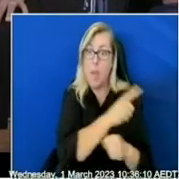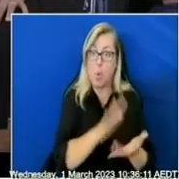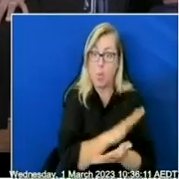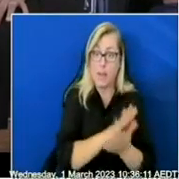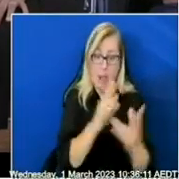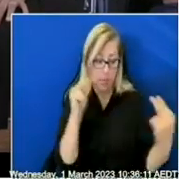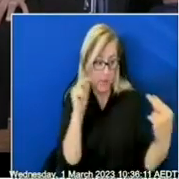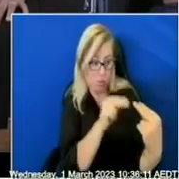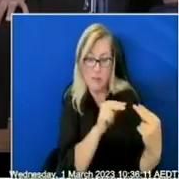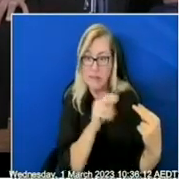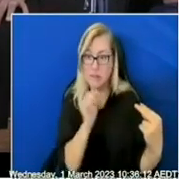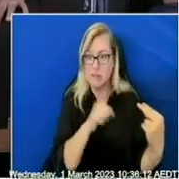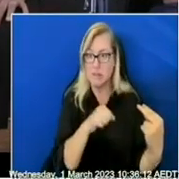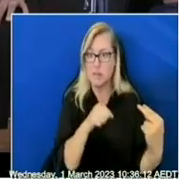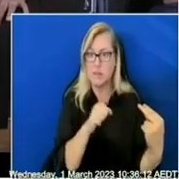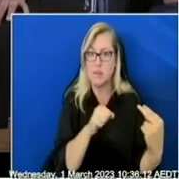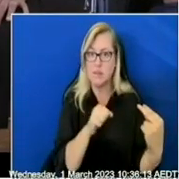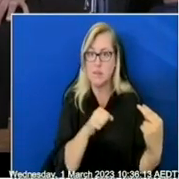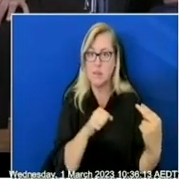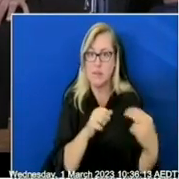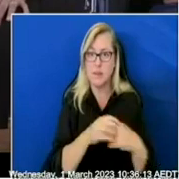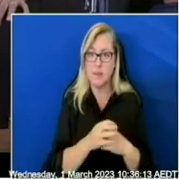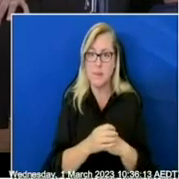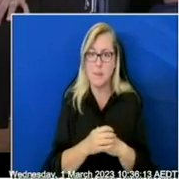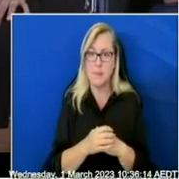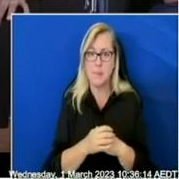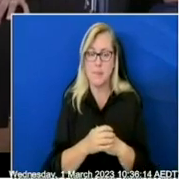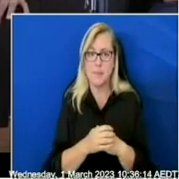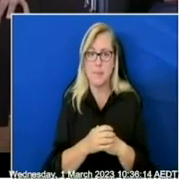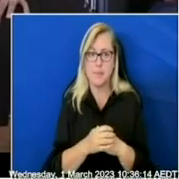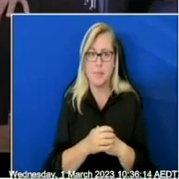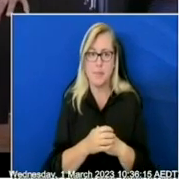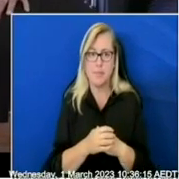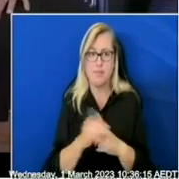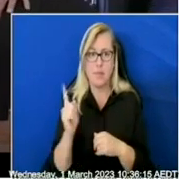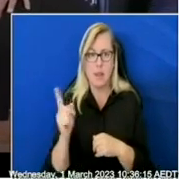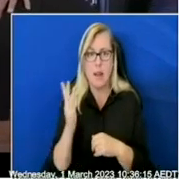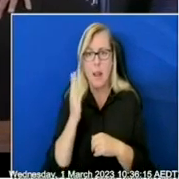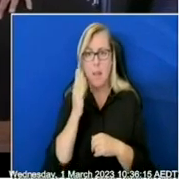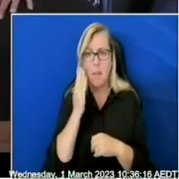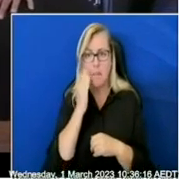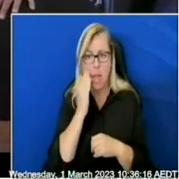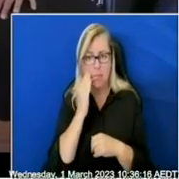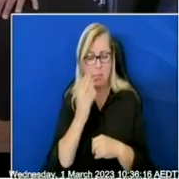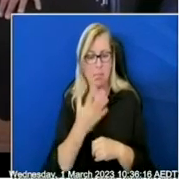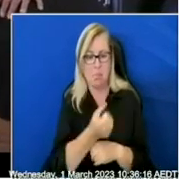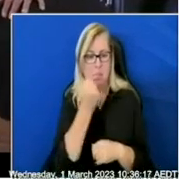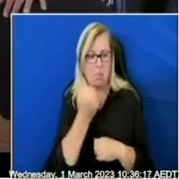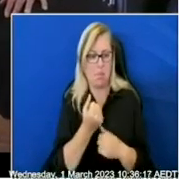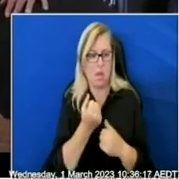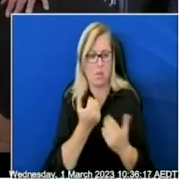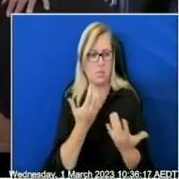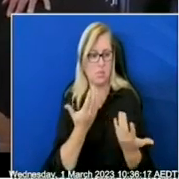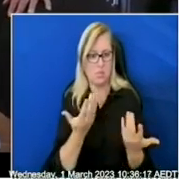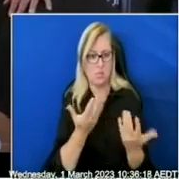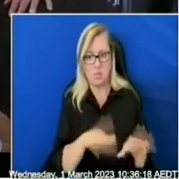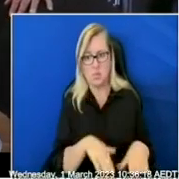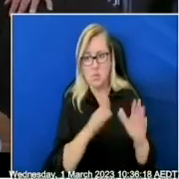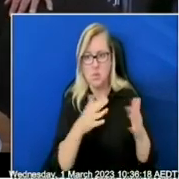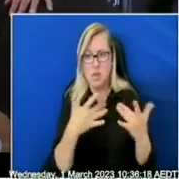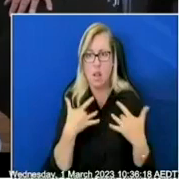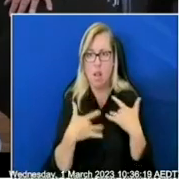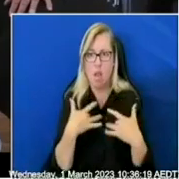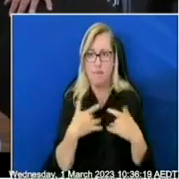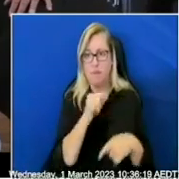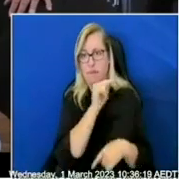And then mum had to make a life there, what she could. She'd have to be... had to find some